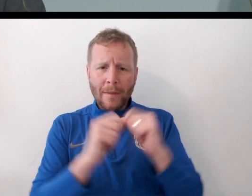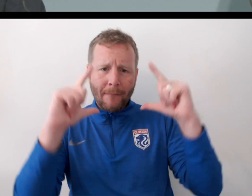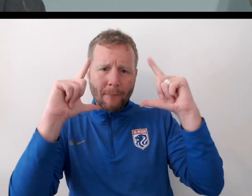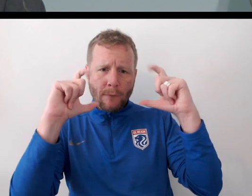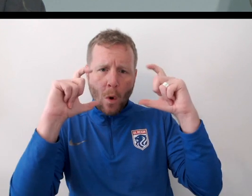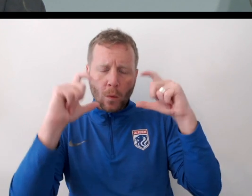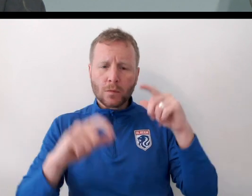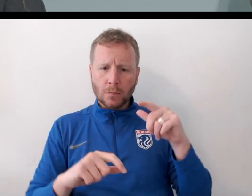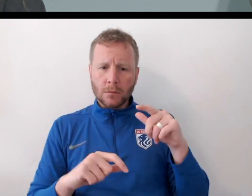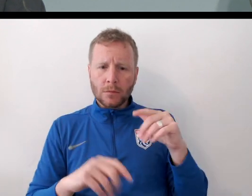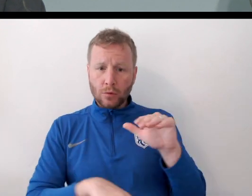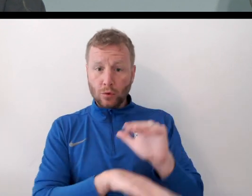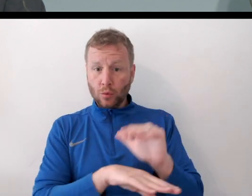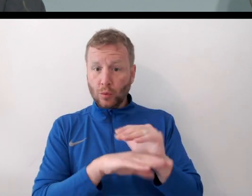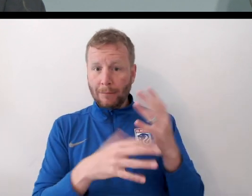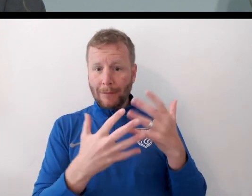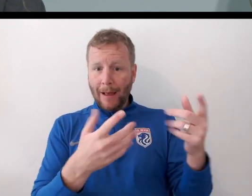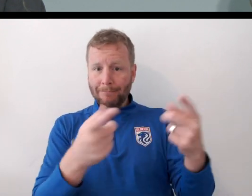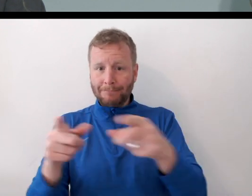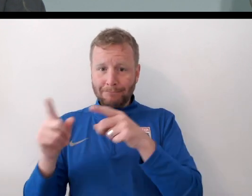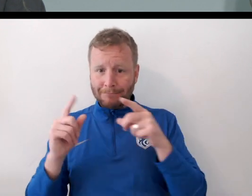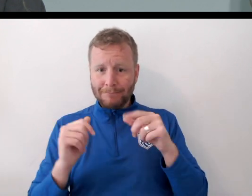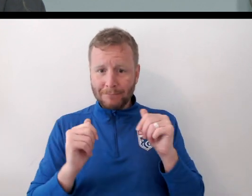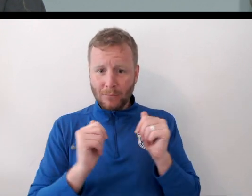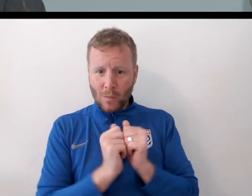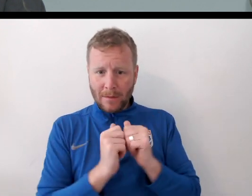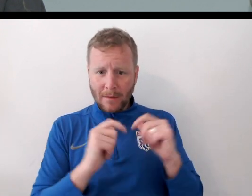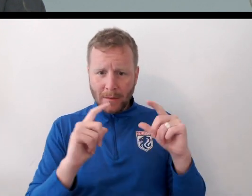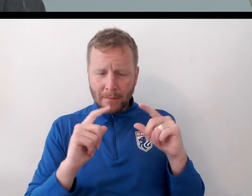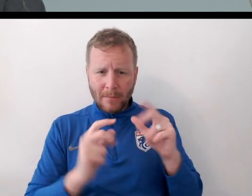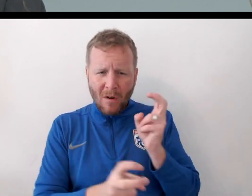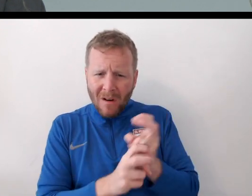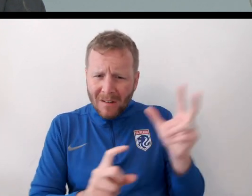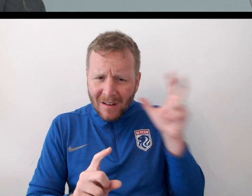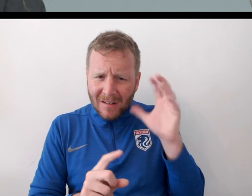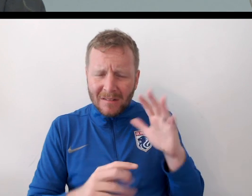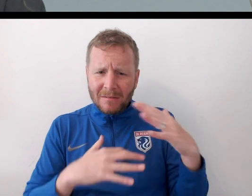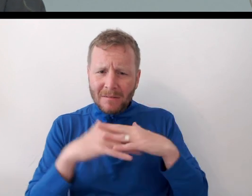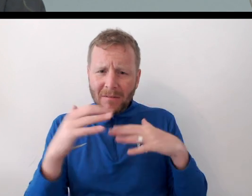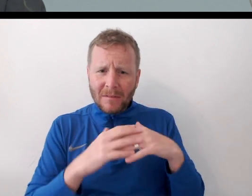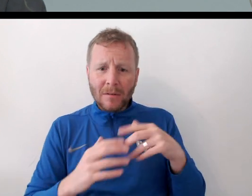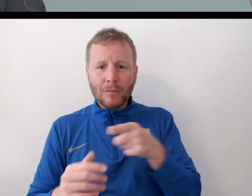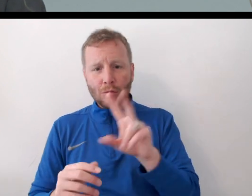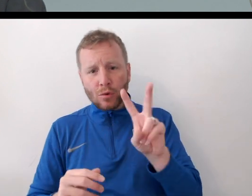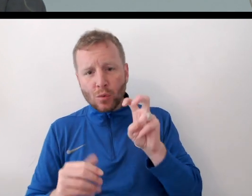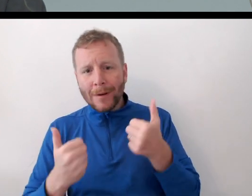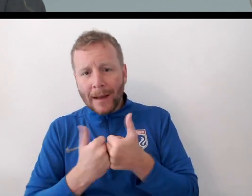photos. Tonight's one, there's a lot going on with it, where you, Sophia, and Sam and Jordan are flashing